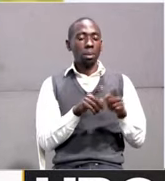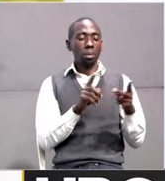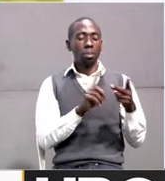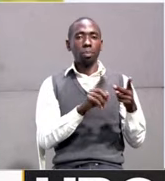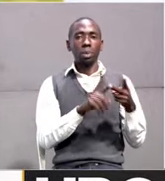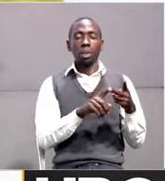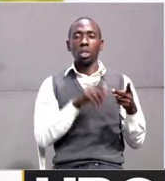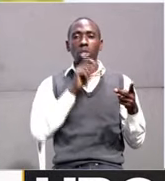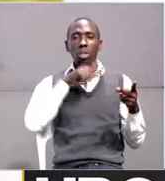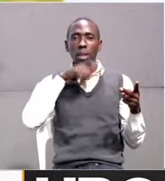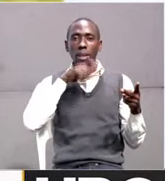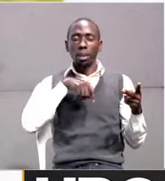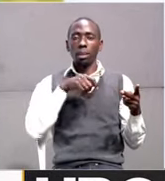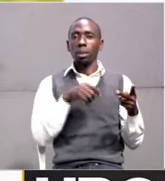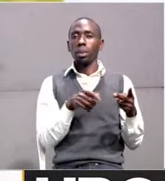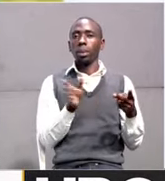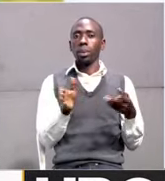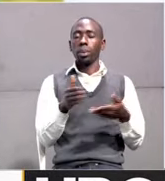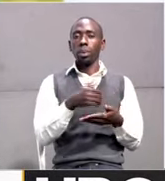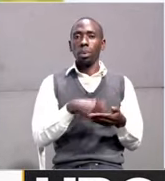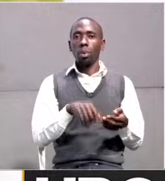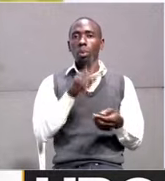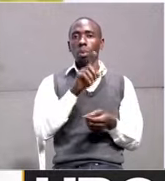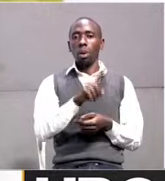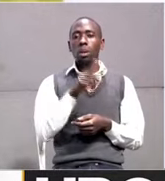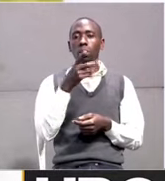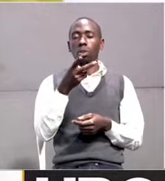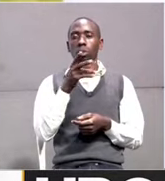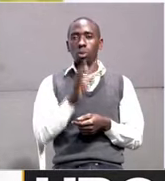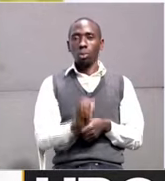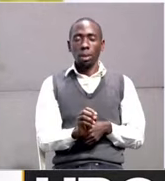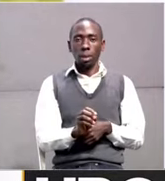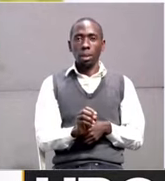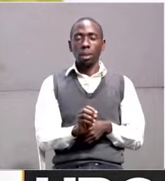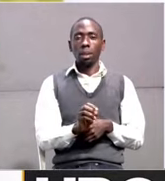where he gets 120 trays per day.